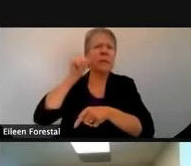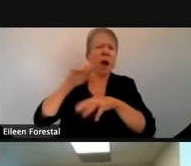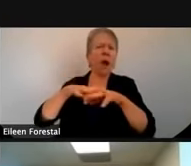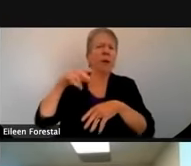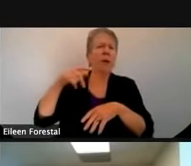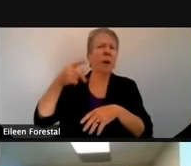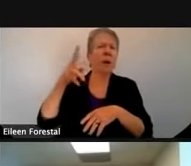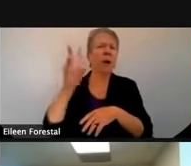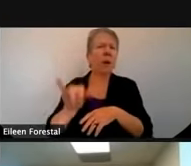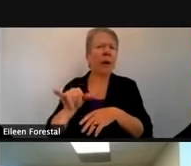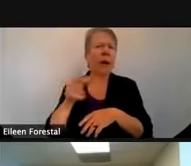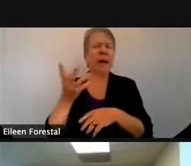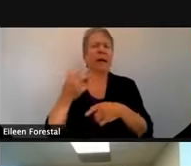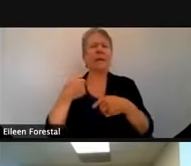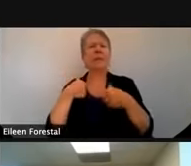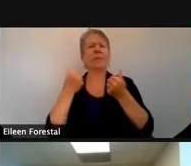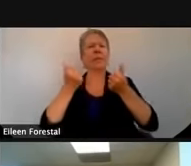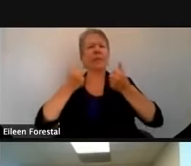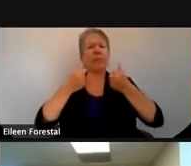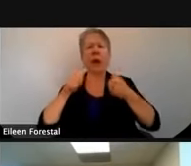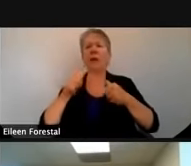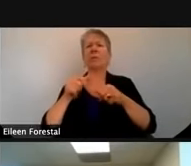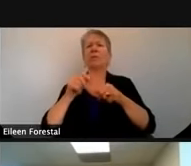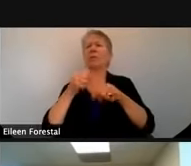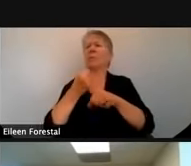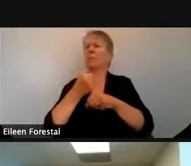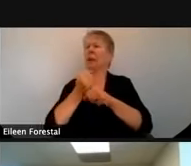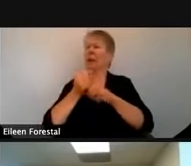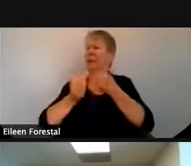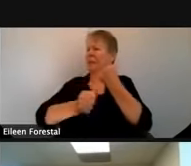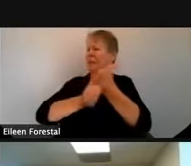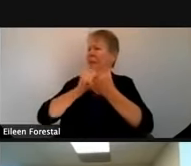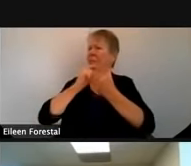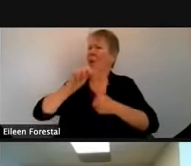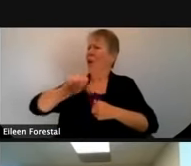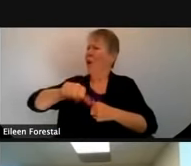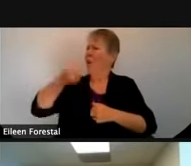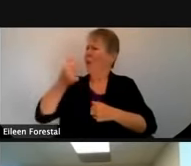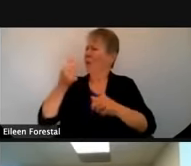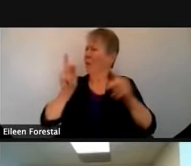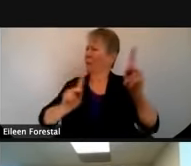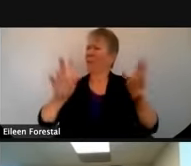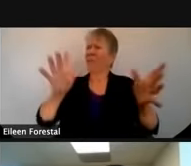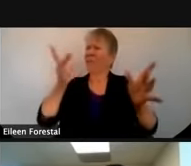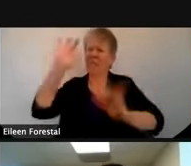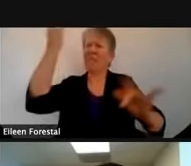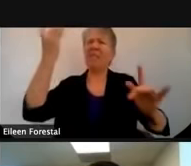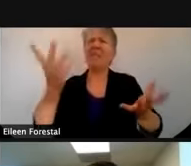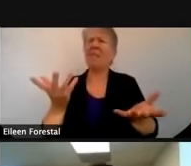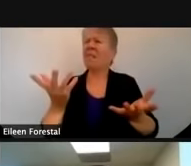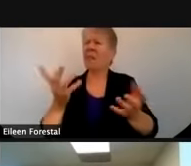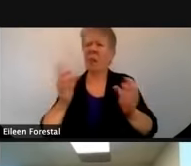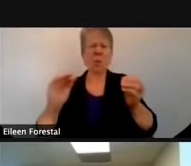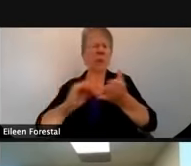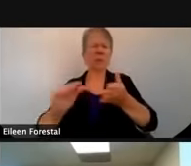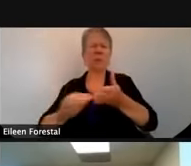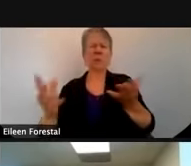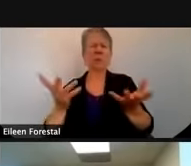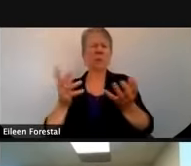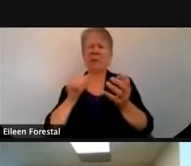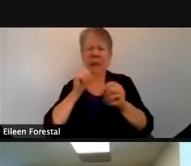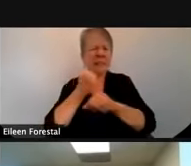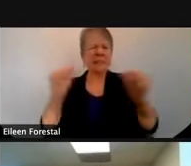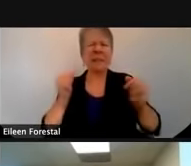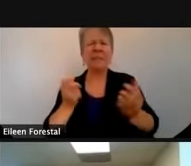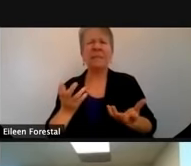out there traveling our highways and byways, there really is no excuse for it. And it really,